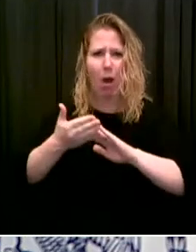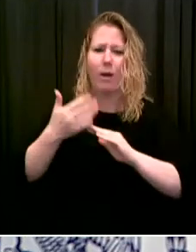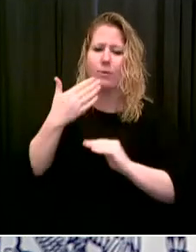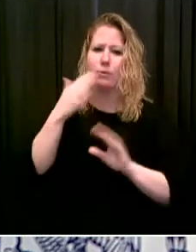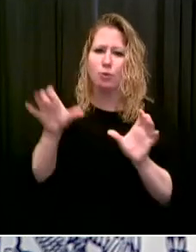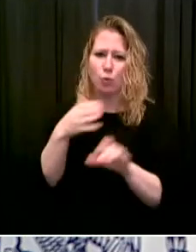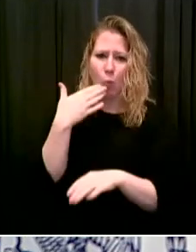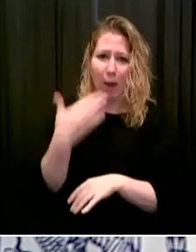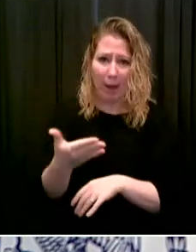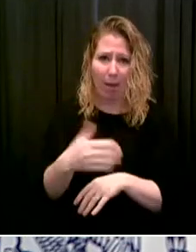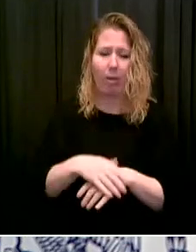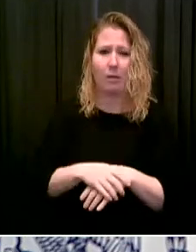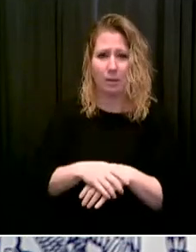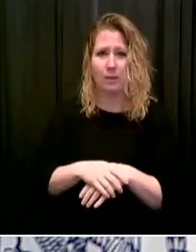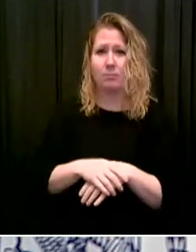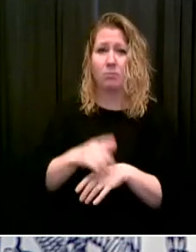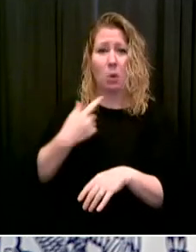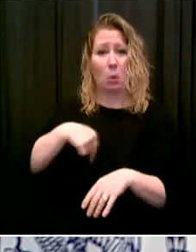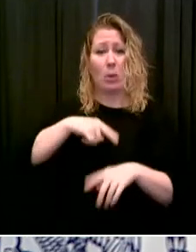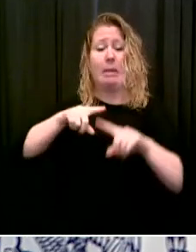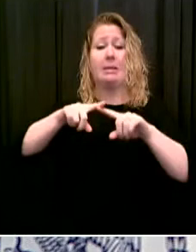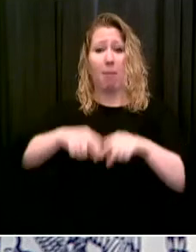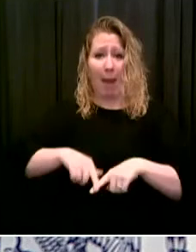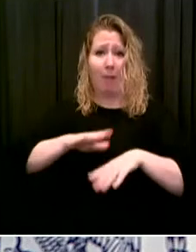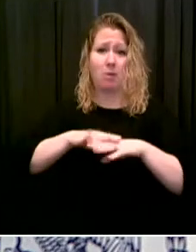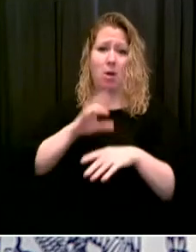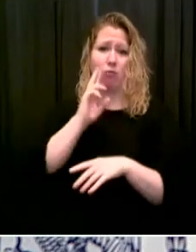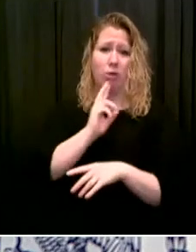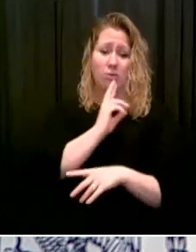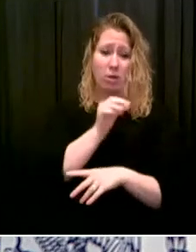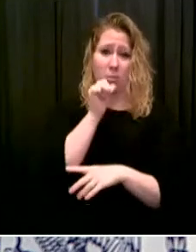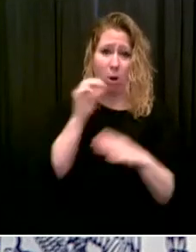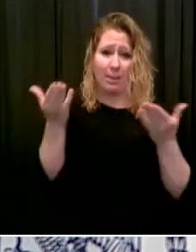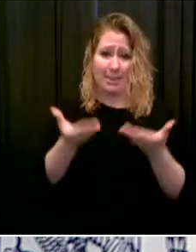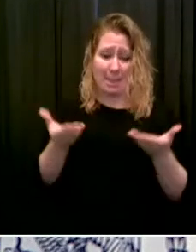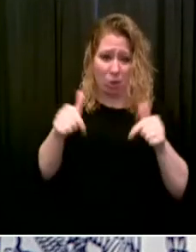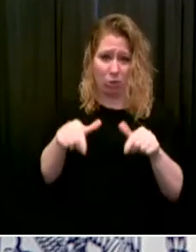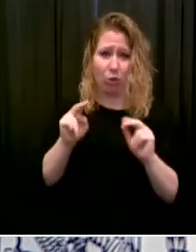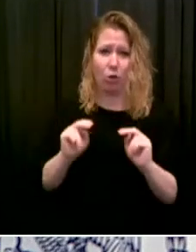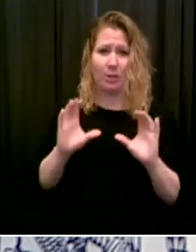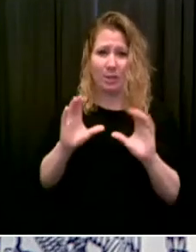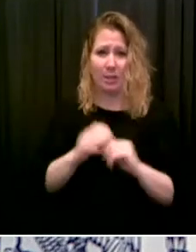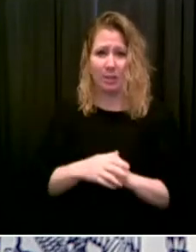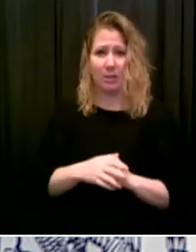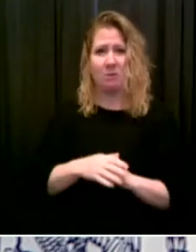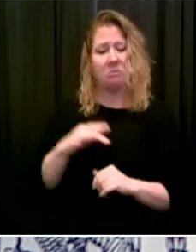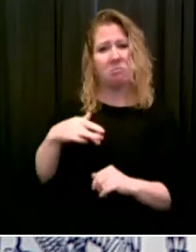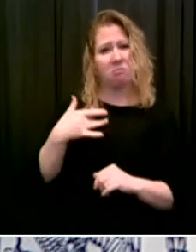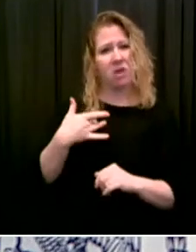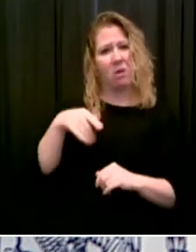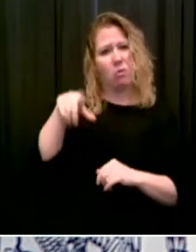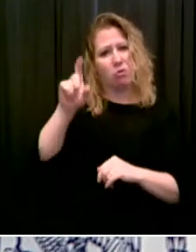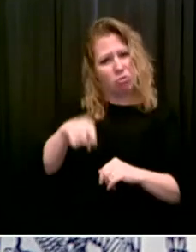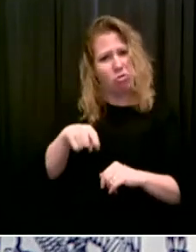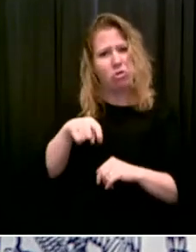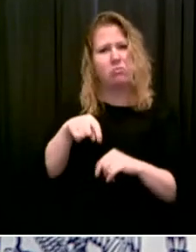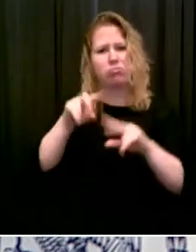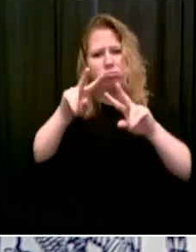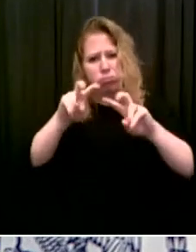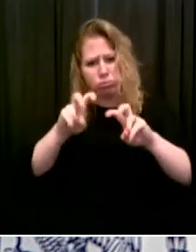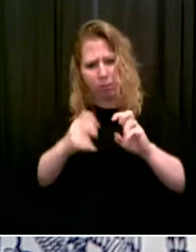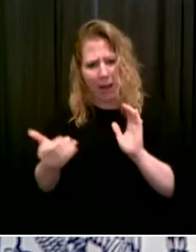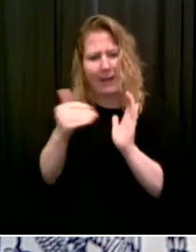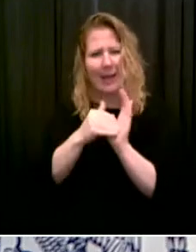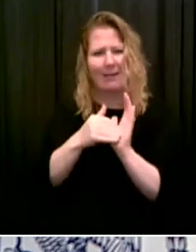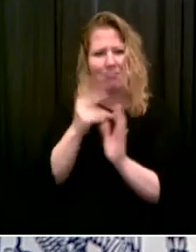on as well. So I think that should be looked at to see if there's some way to appropriately continue it, at least for the